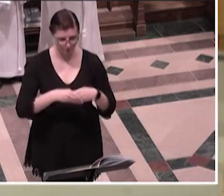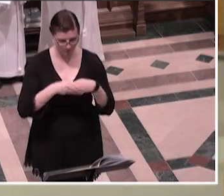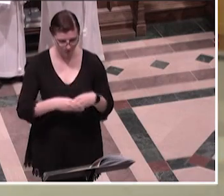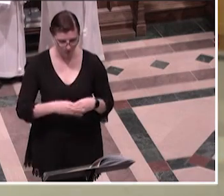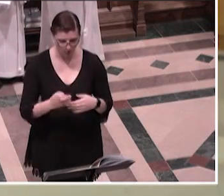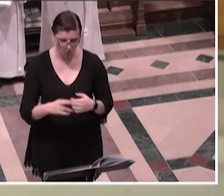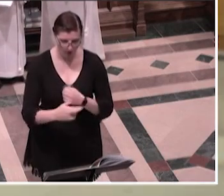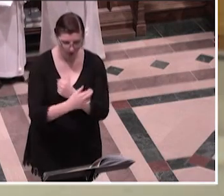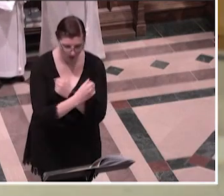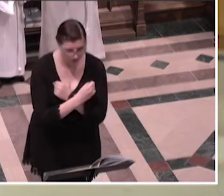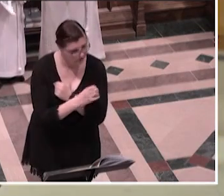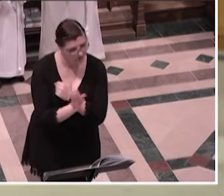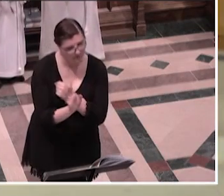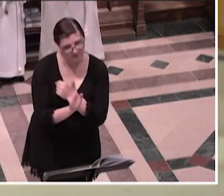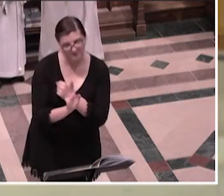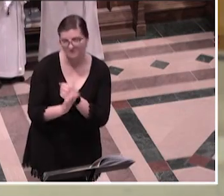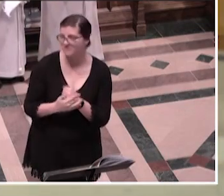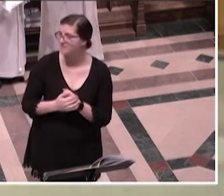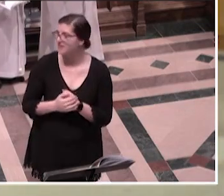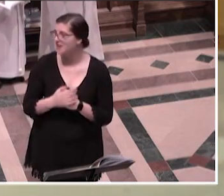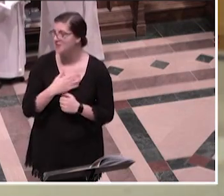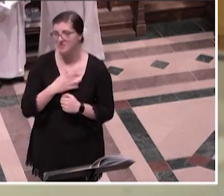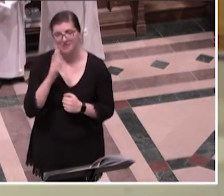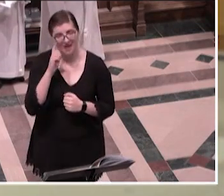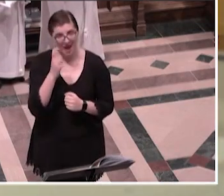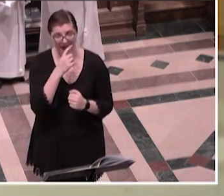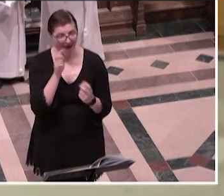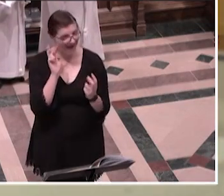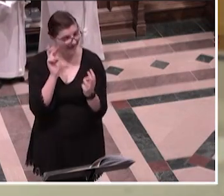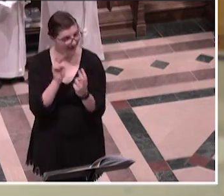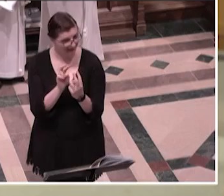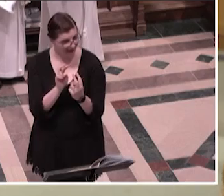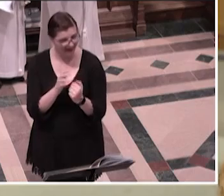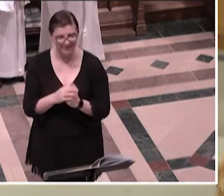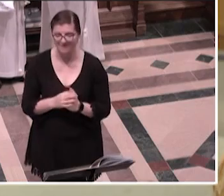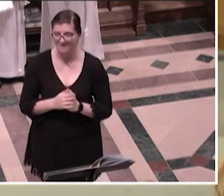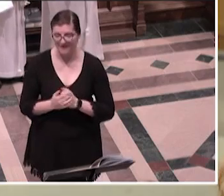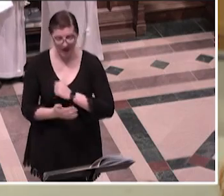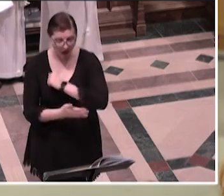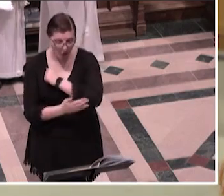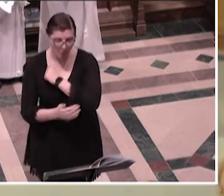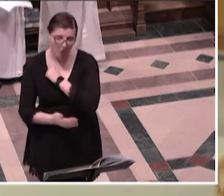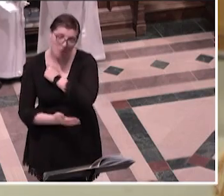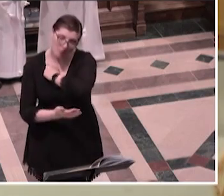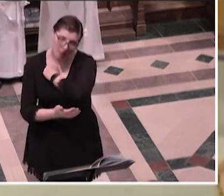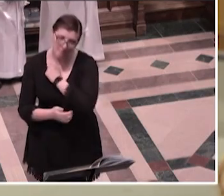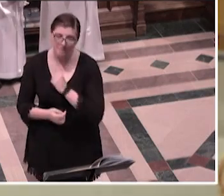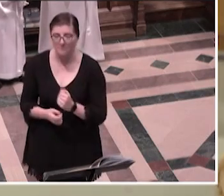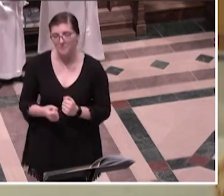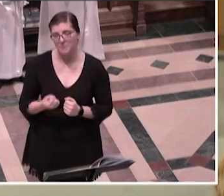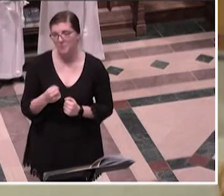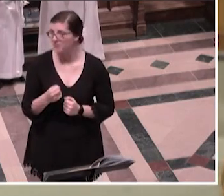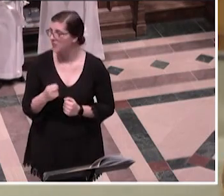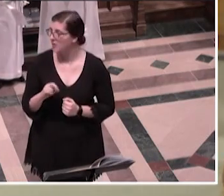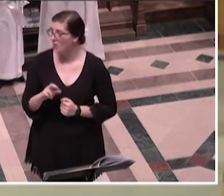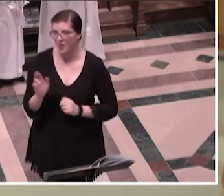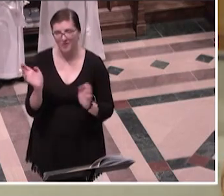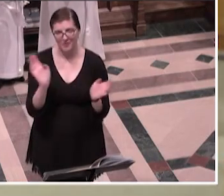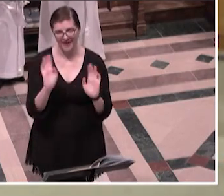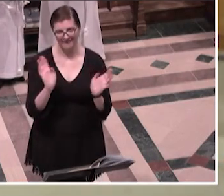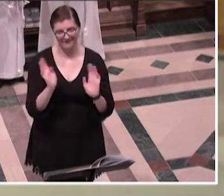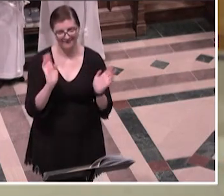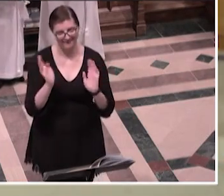hug, use eye contact, an elbow bump, or offering a friendly